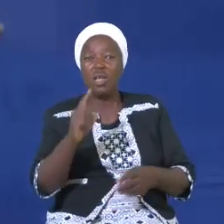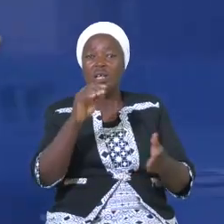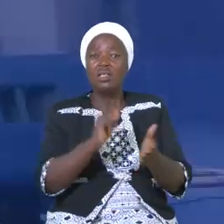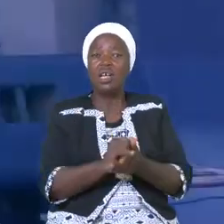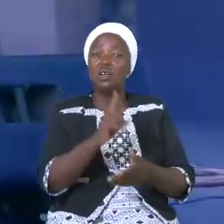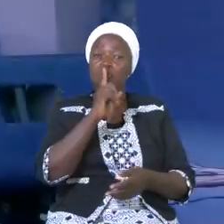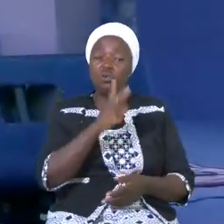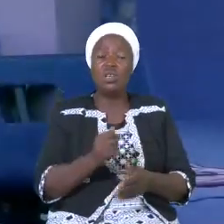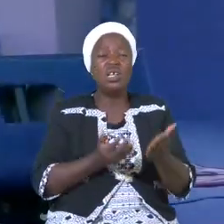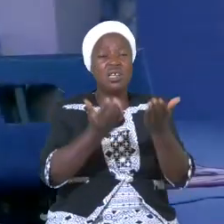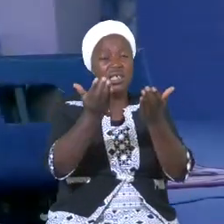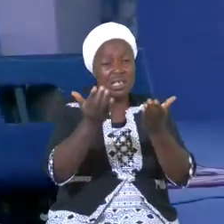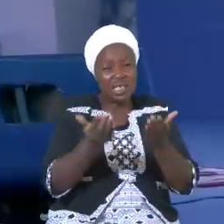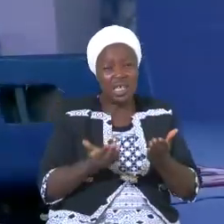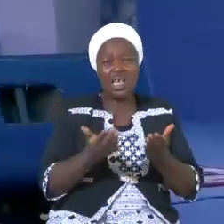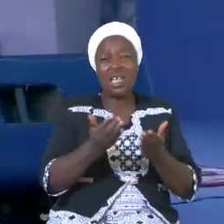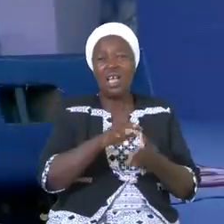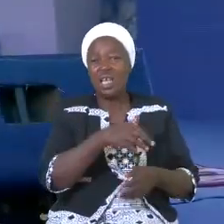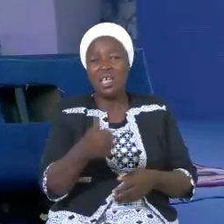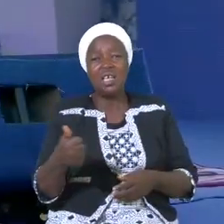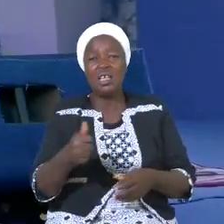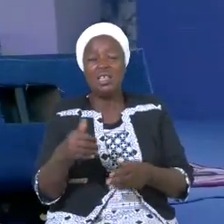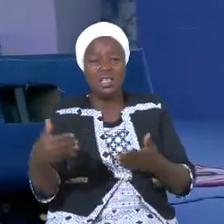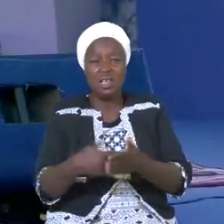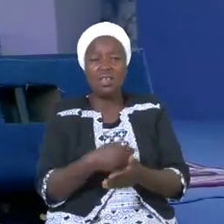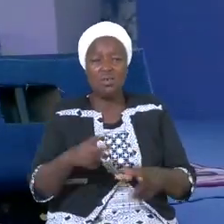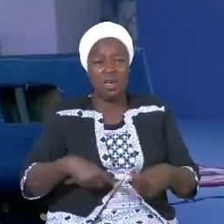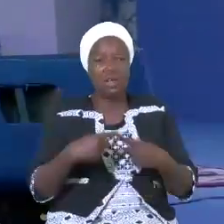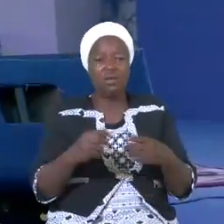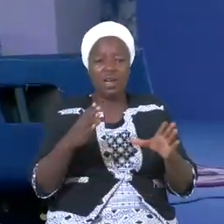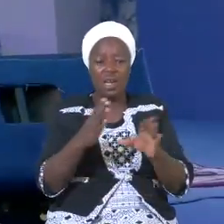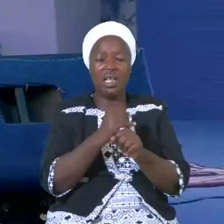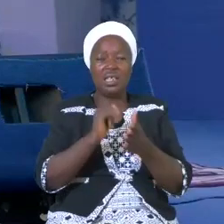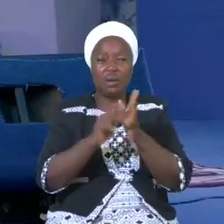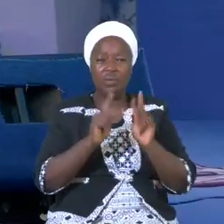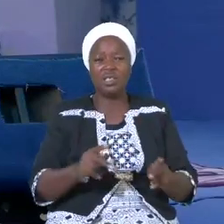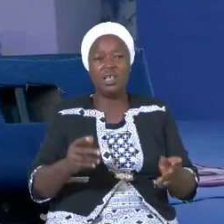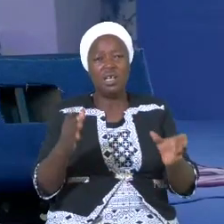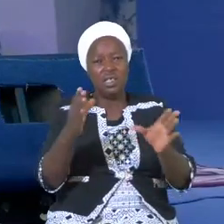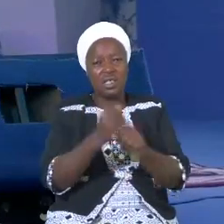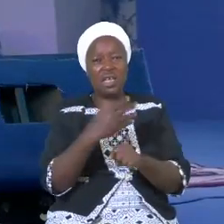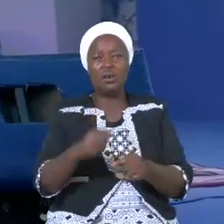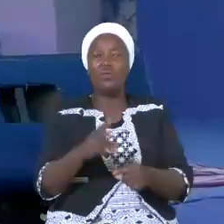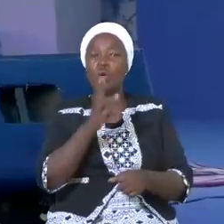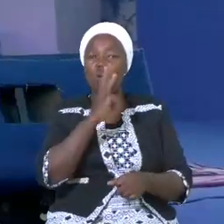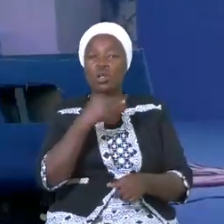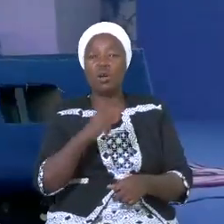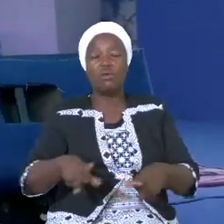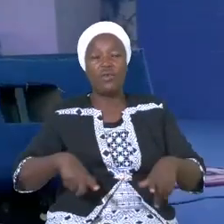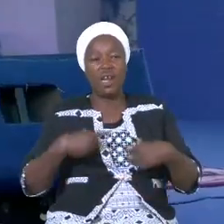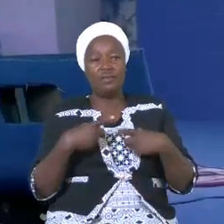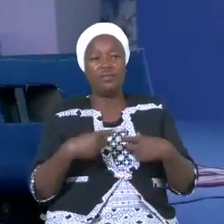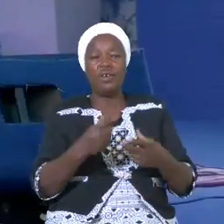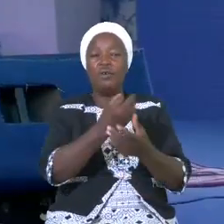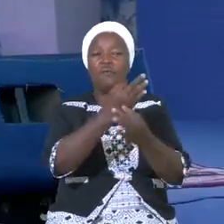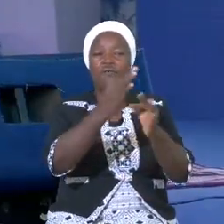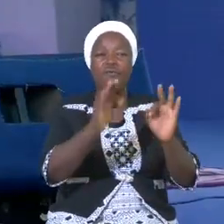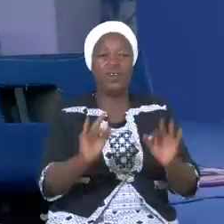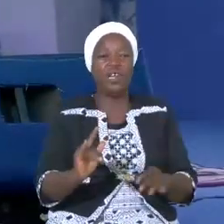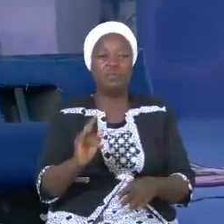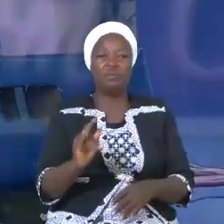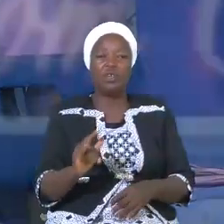desires a new life let him take let him take all the water of life freely you'll come